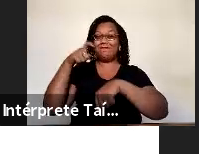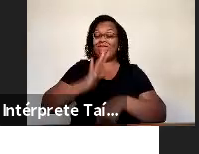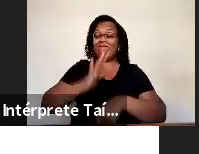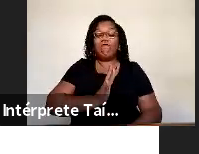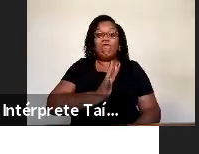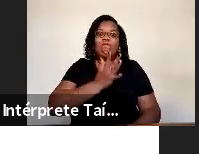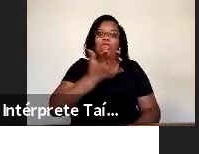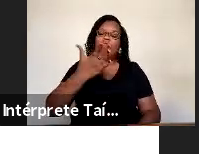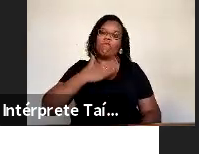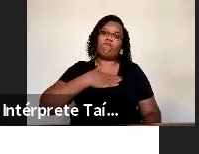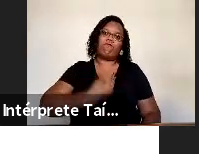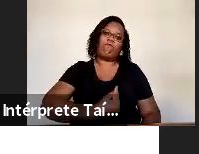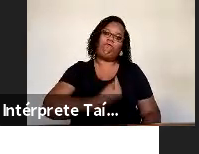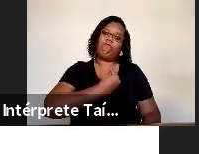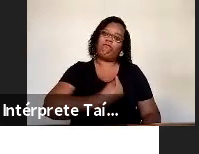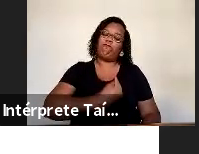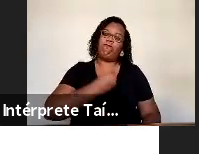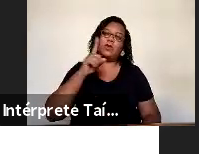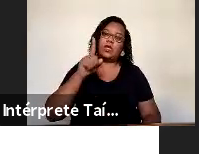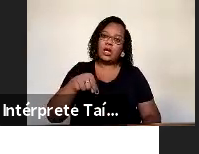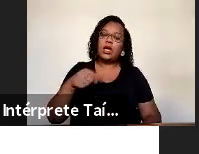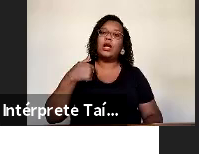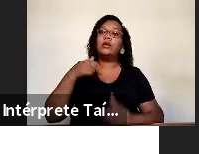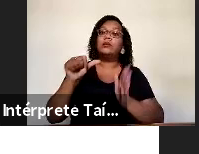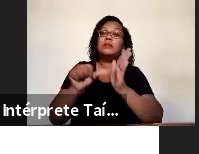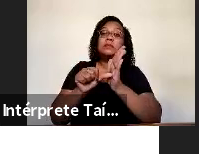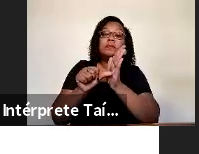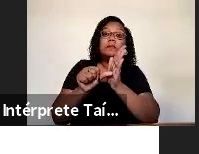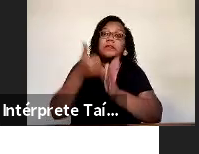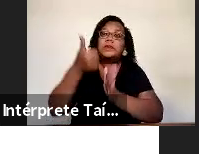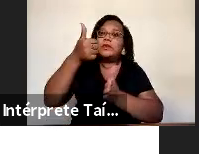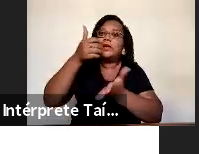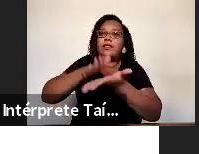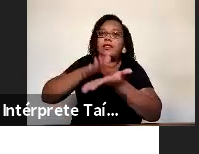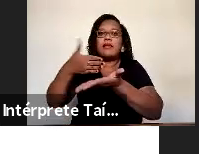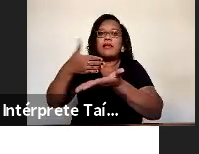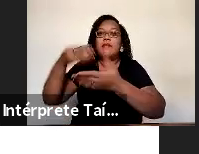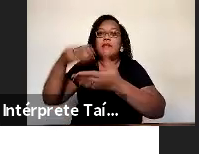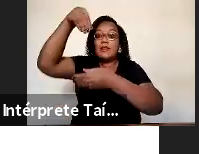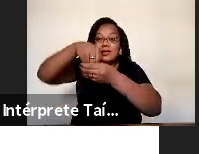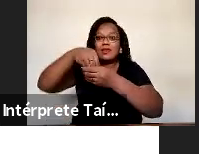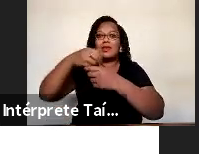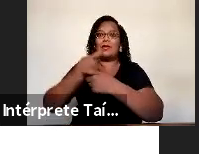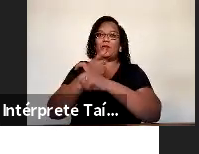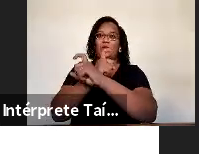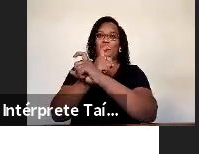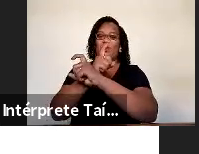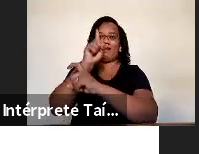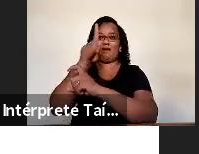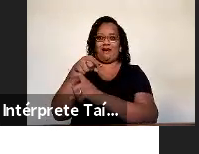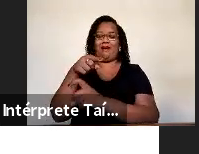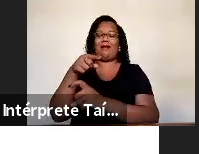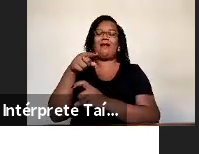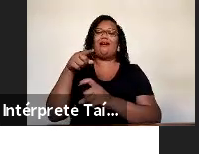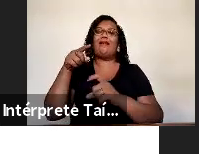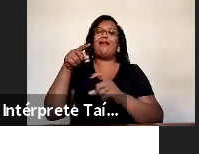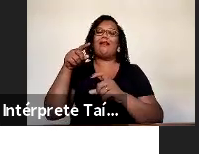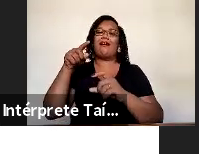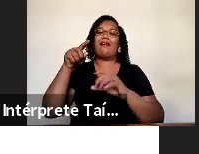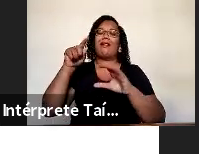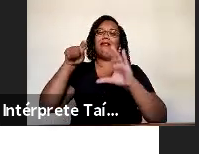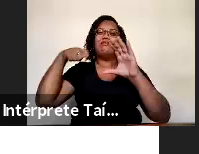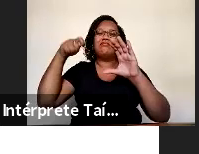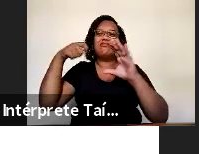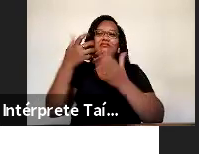first interpretation at Buki. It was a recording on Georgia O'Keeffe. You can see here a picture of one of her paintings. And it